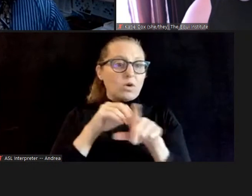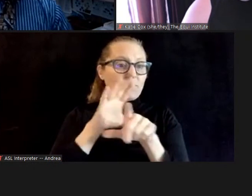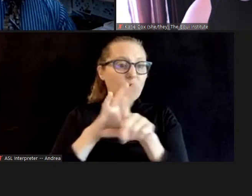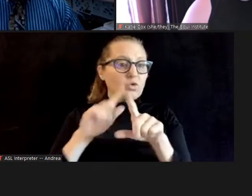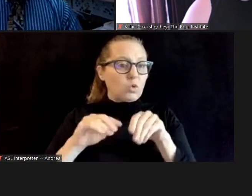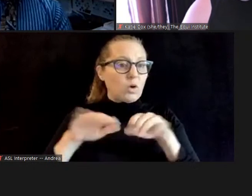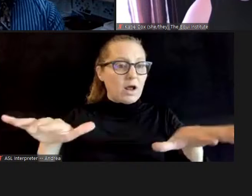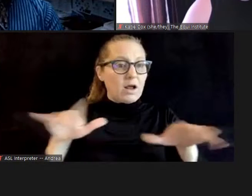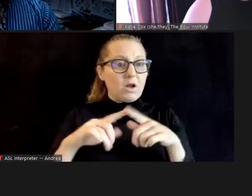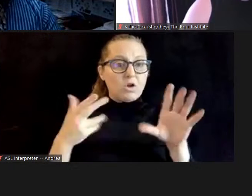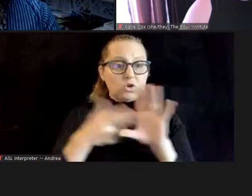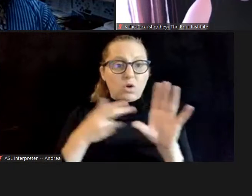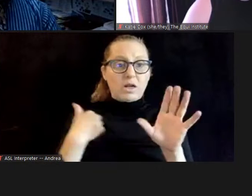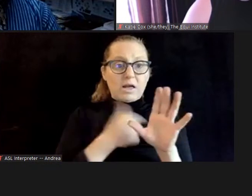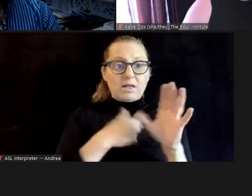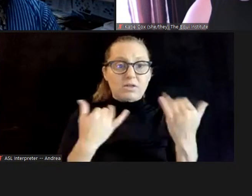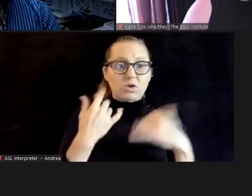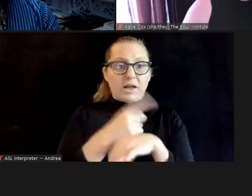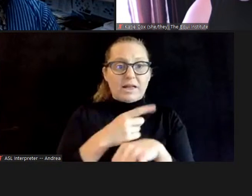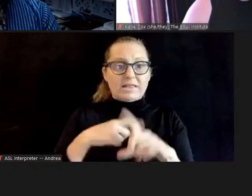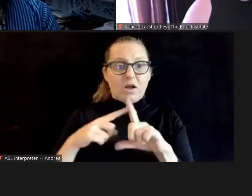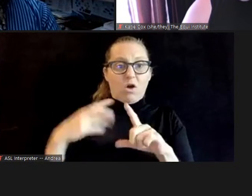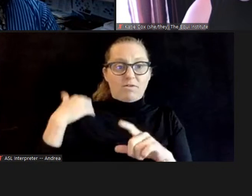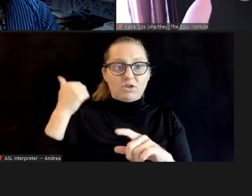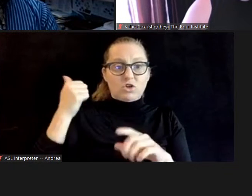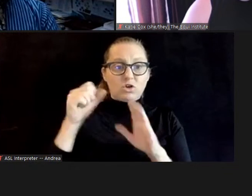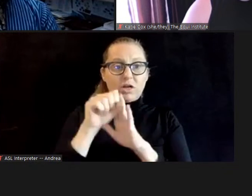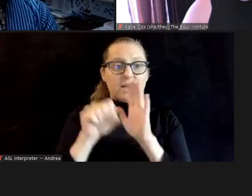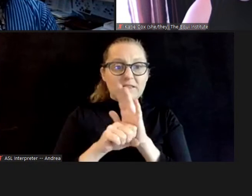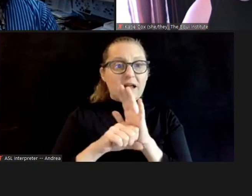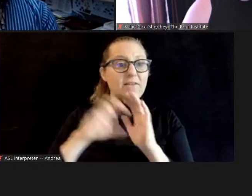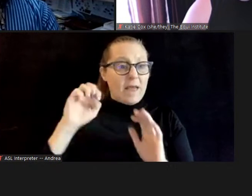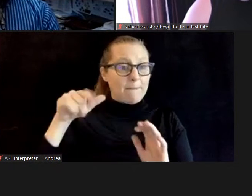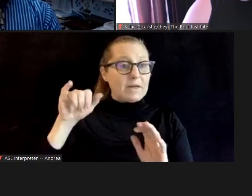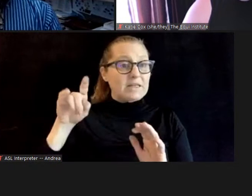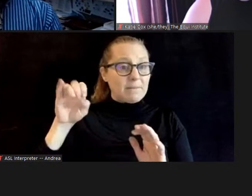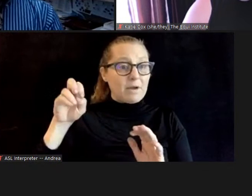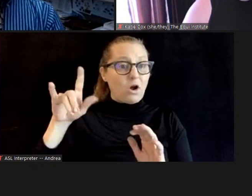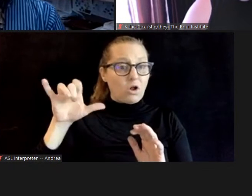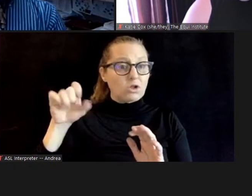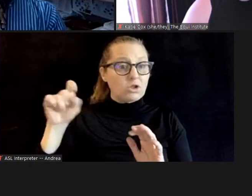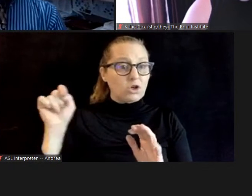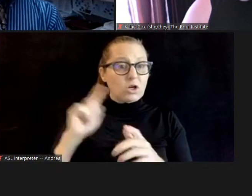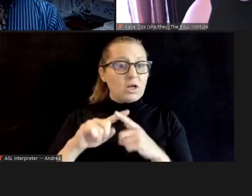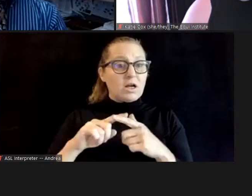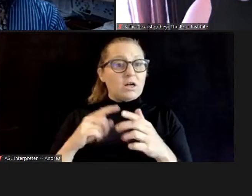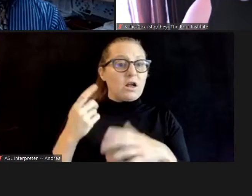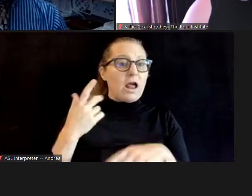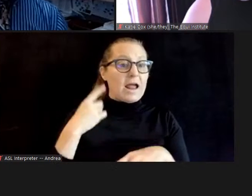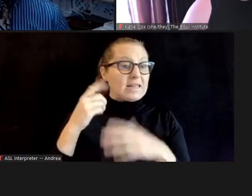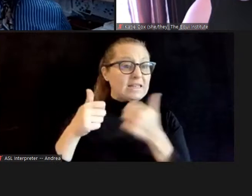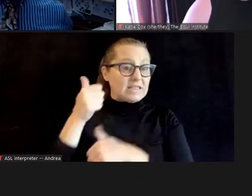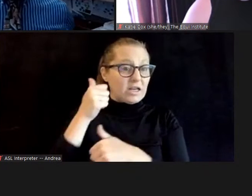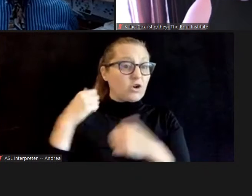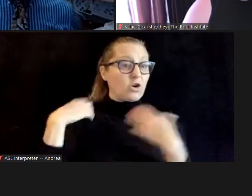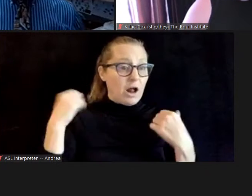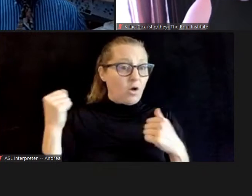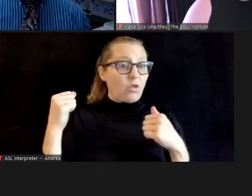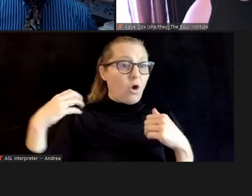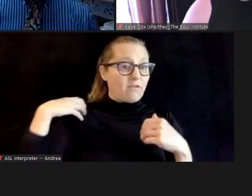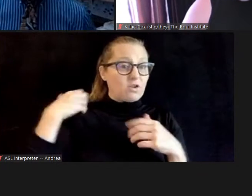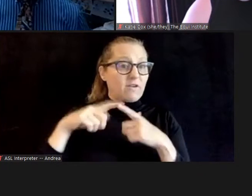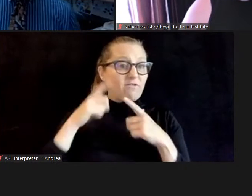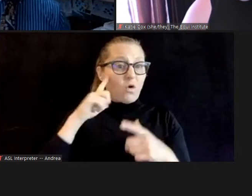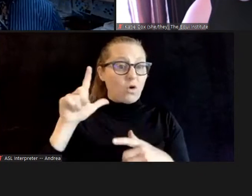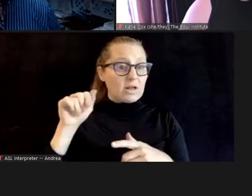Dr. Dean Sidelinger, Health Officer and State Epidemiologist, Dr. Pat Ledke, Senior Health Officer for Lane County, and